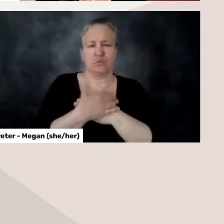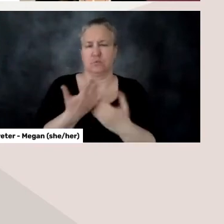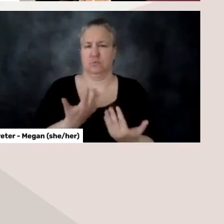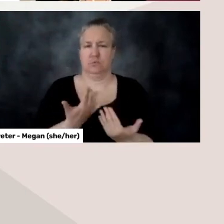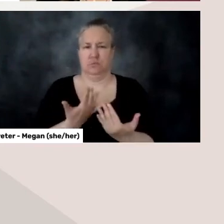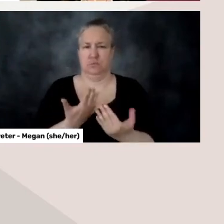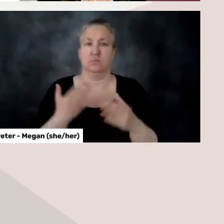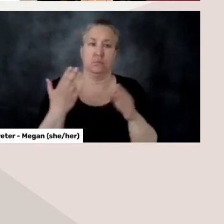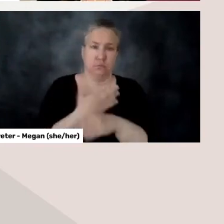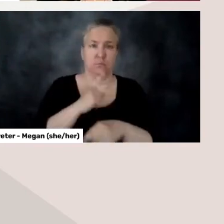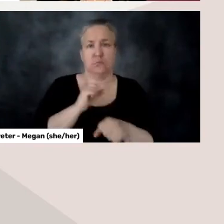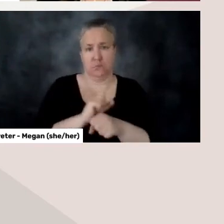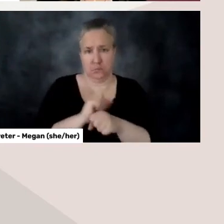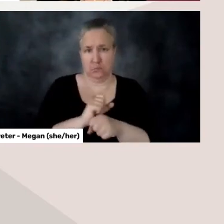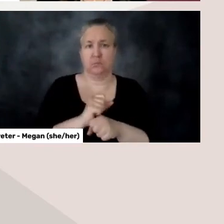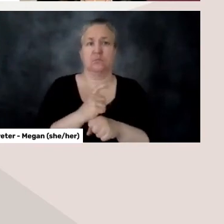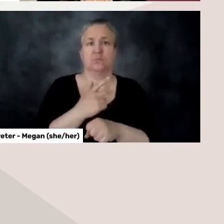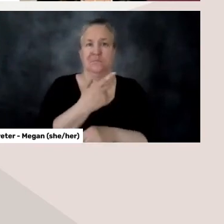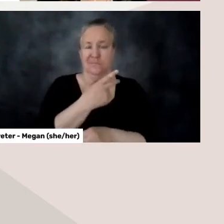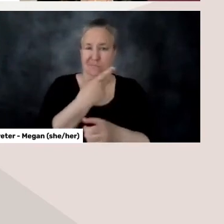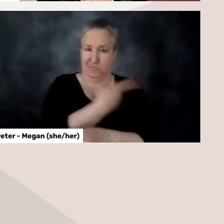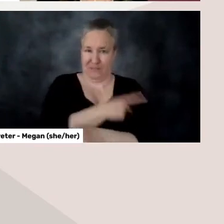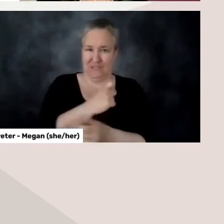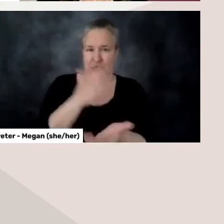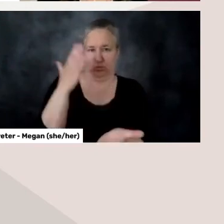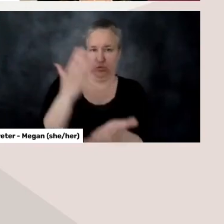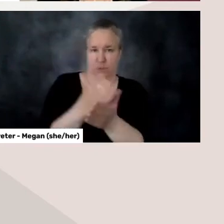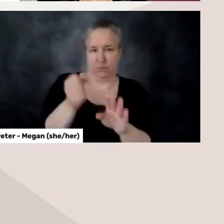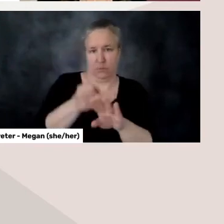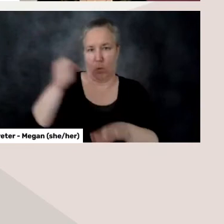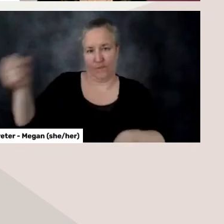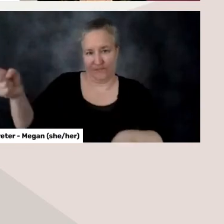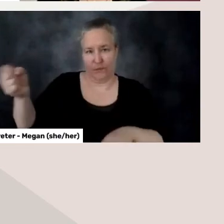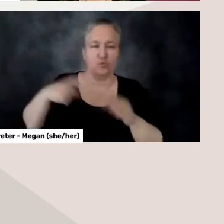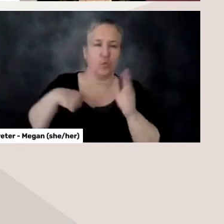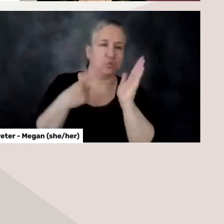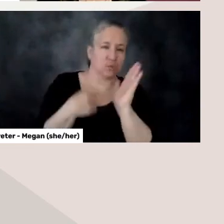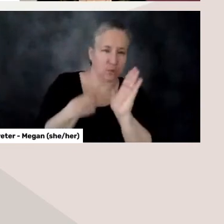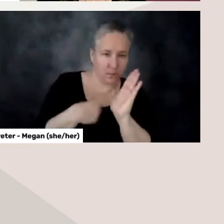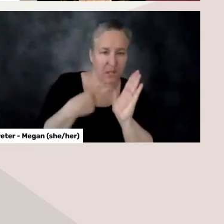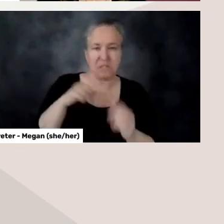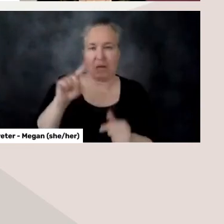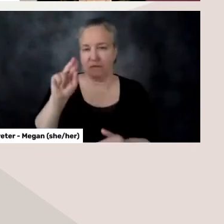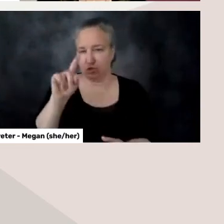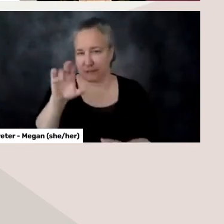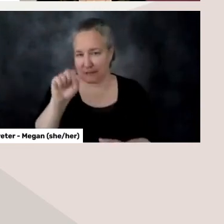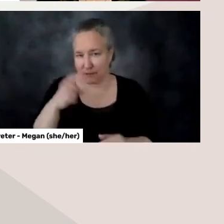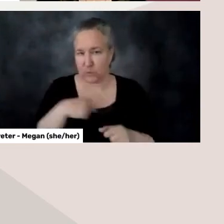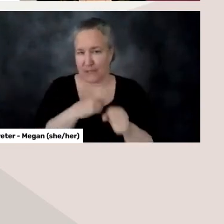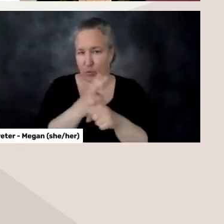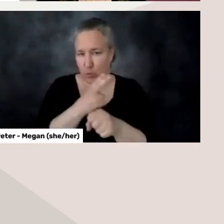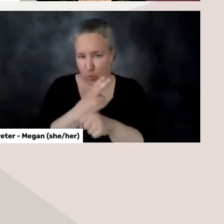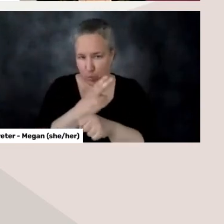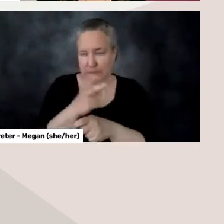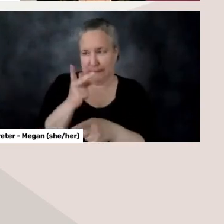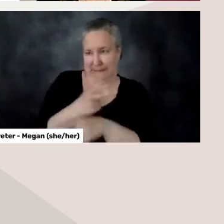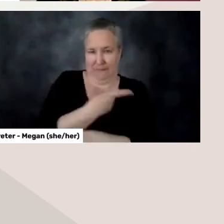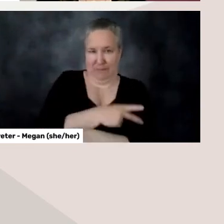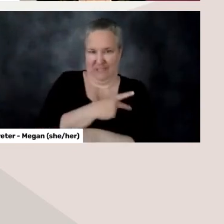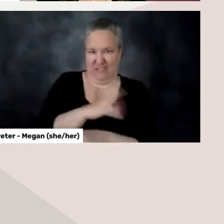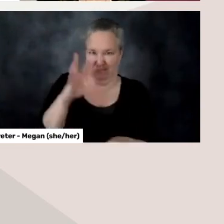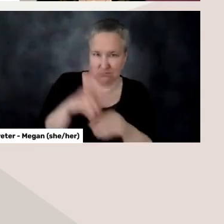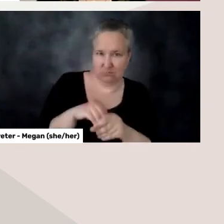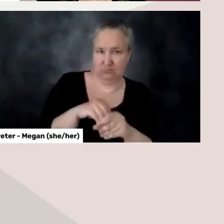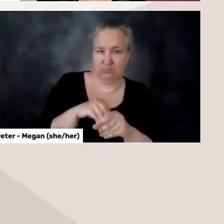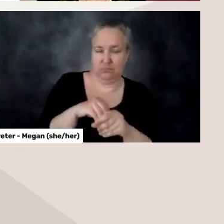before we have to take the patient off that clinical trial. So sometimes we have little tricks we can do to keep the patient on the